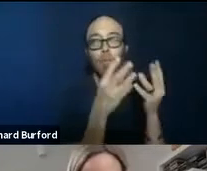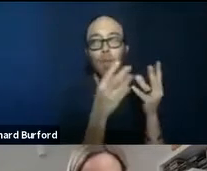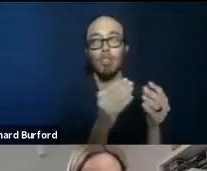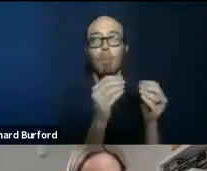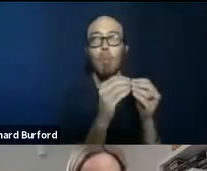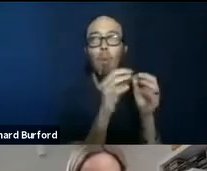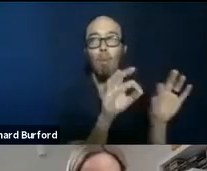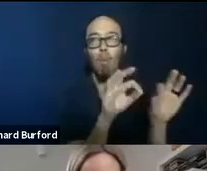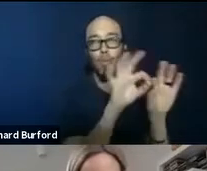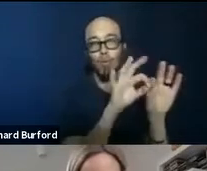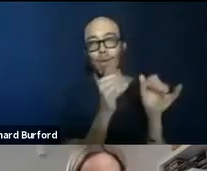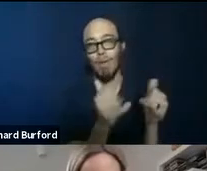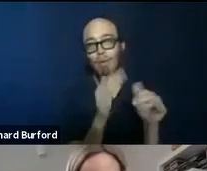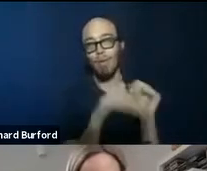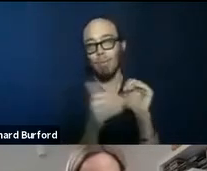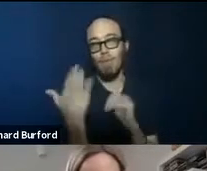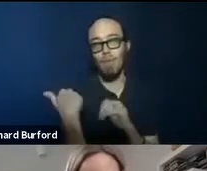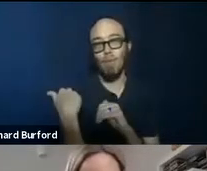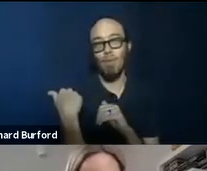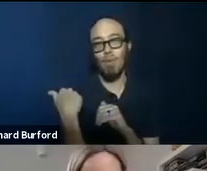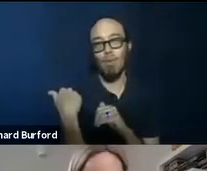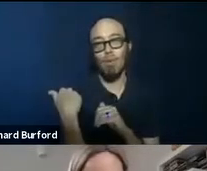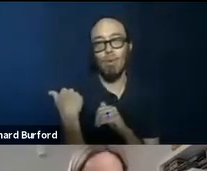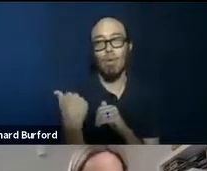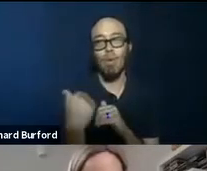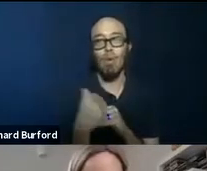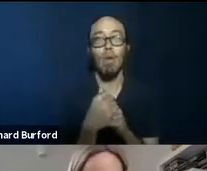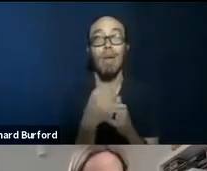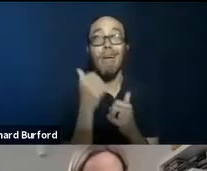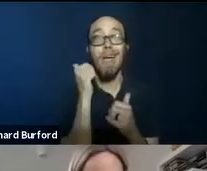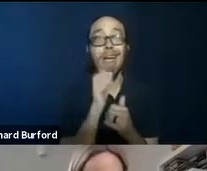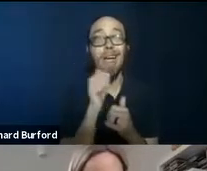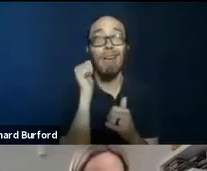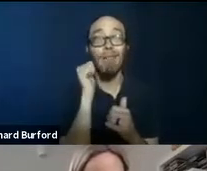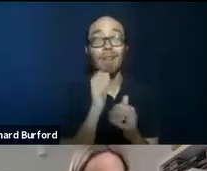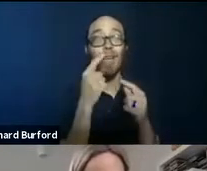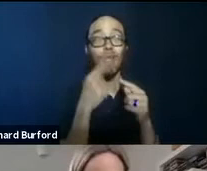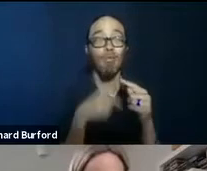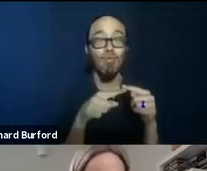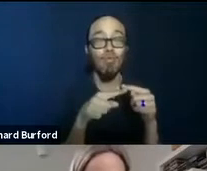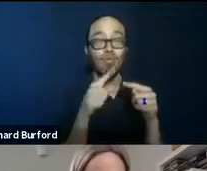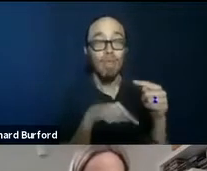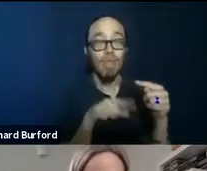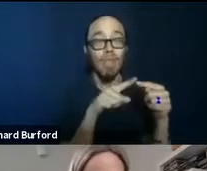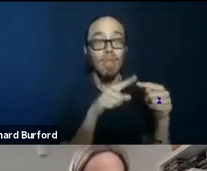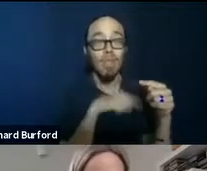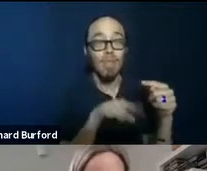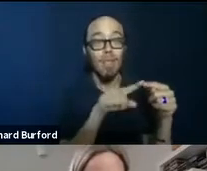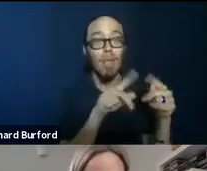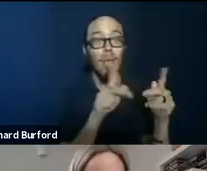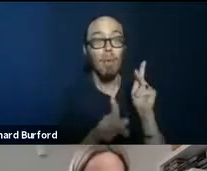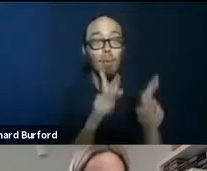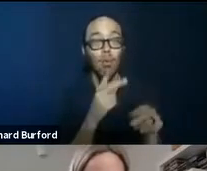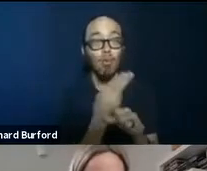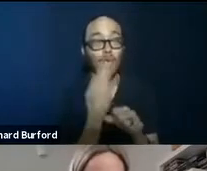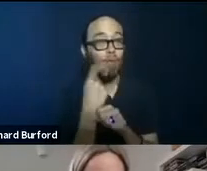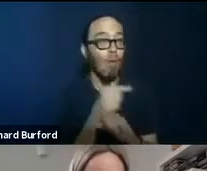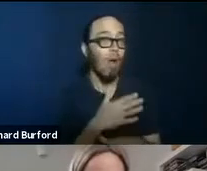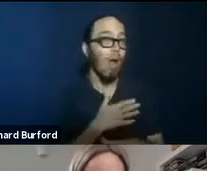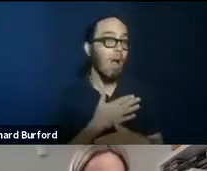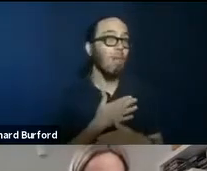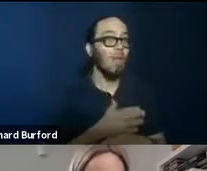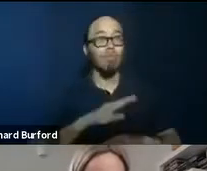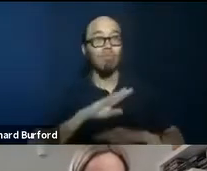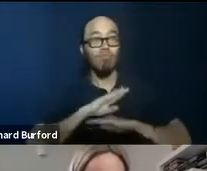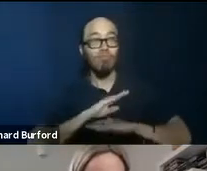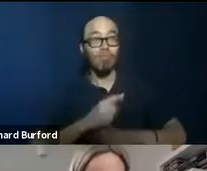important than ever. And the daily routines that everyone depends on to live happy, productive, fulfilling